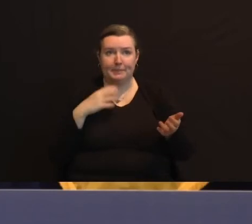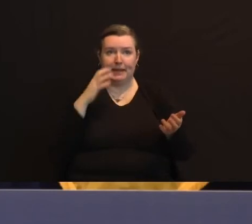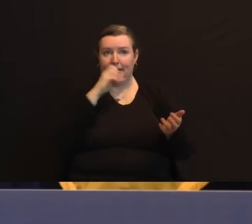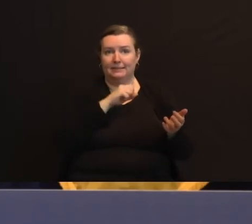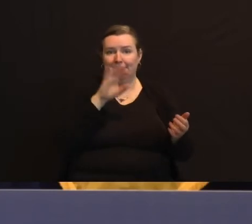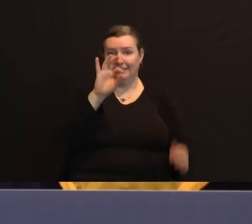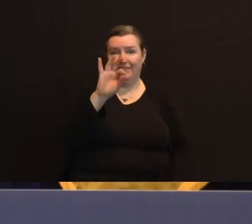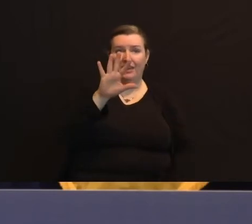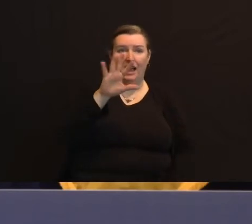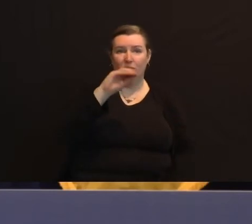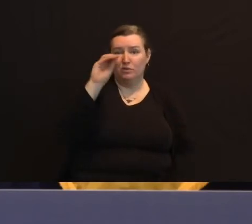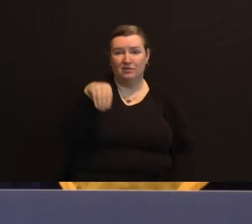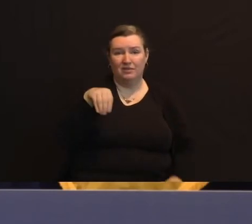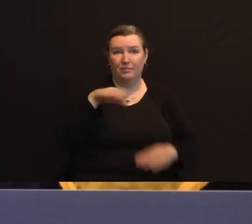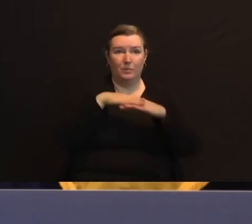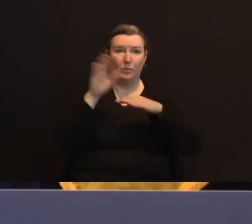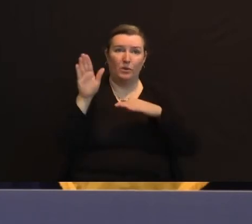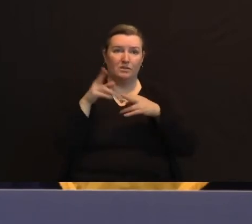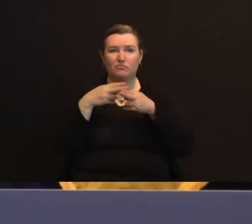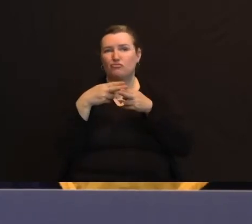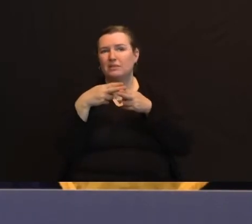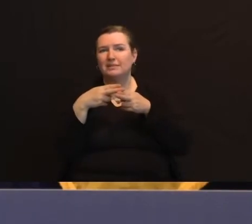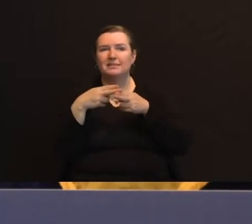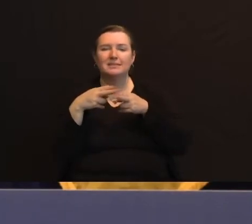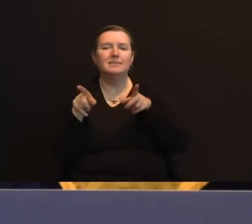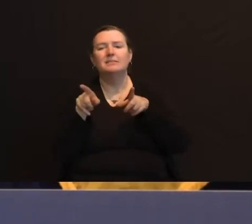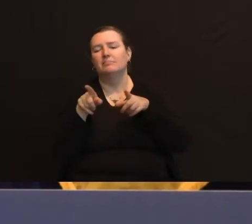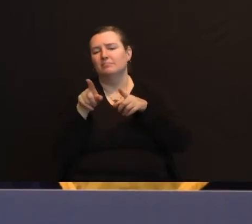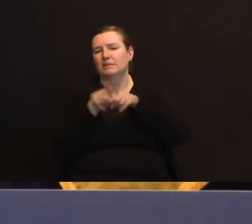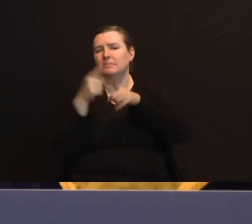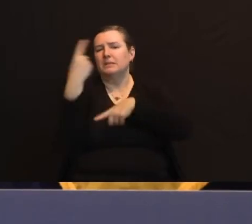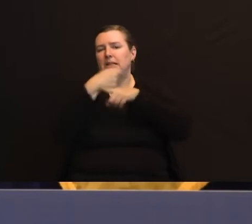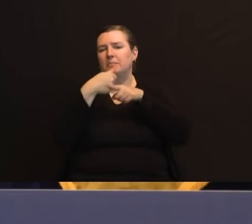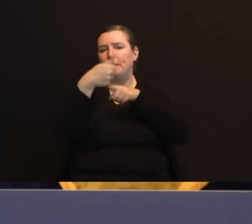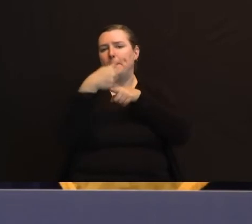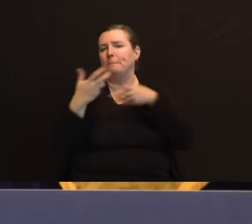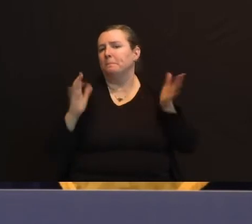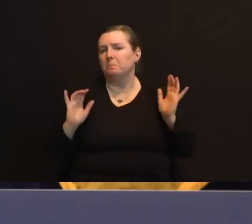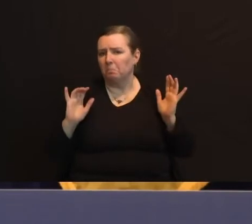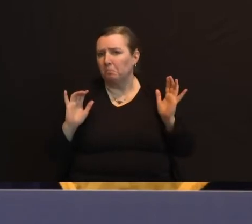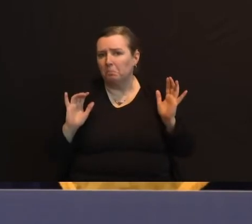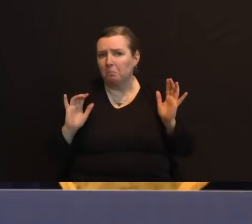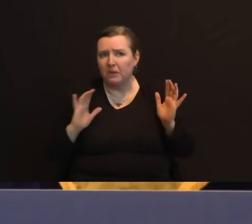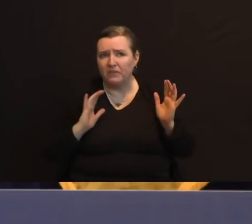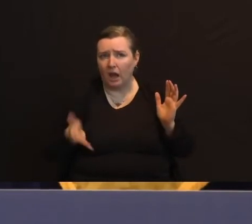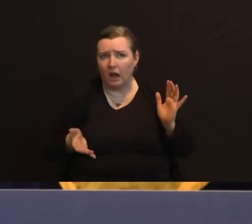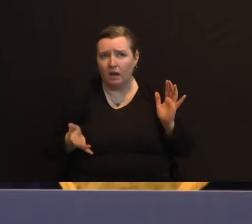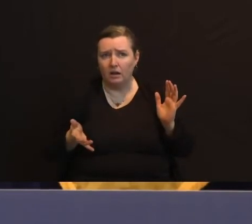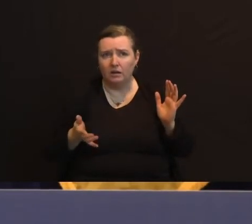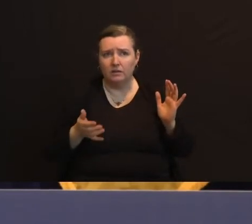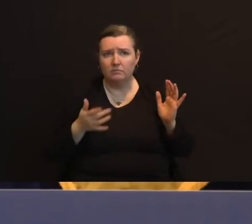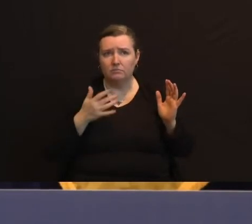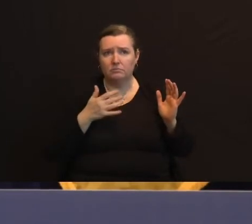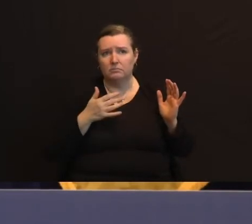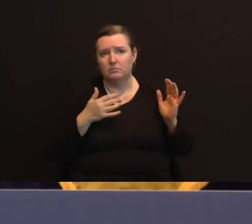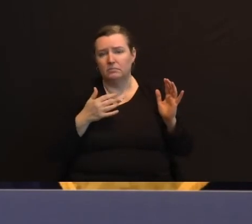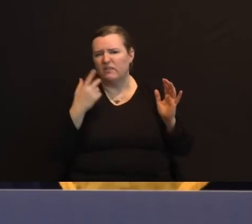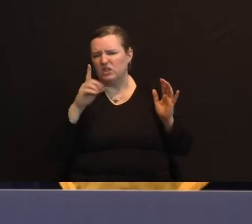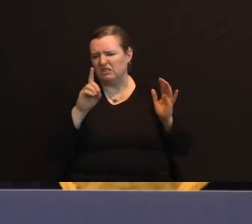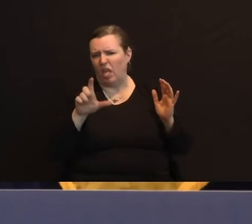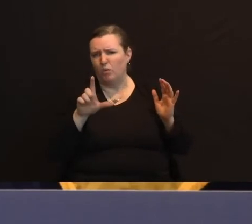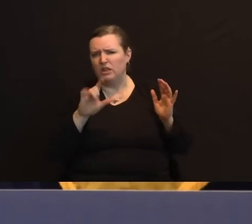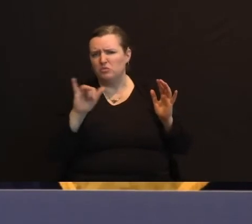95+% of the transient same-day travel, and there'll be a modest amount to Delaware, which we obviously border, and then